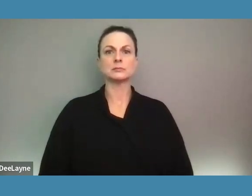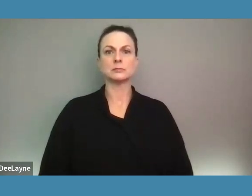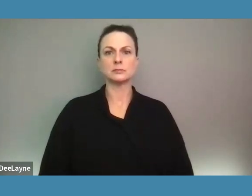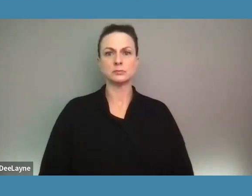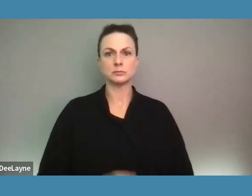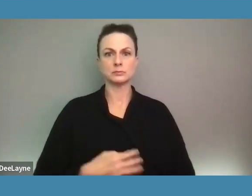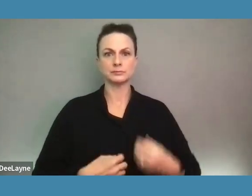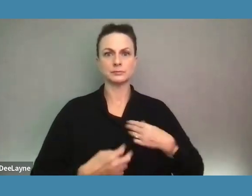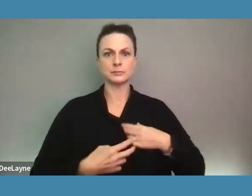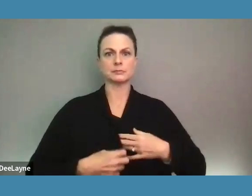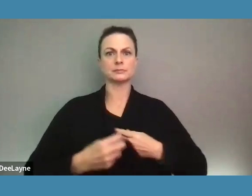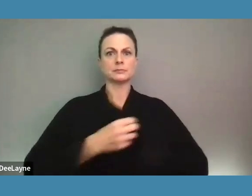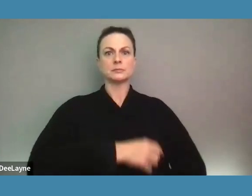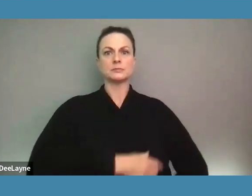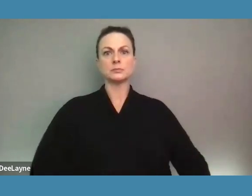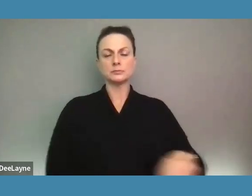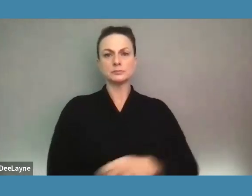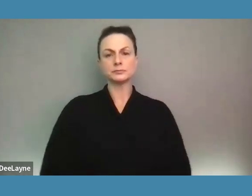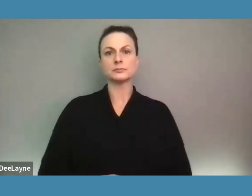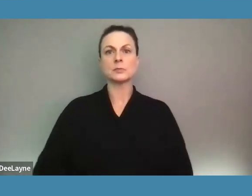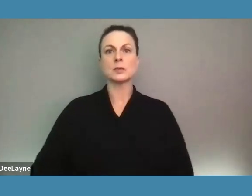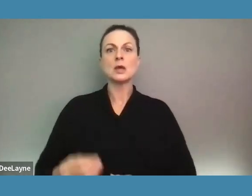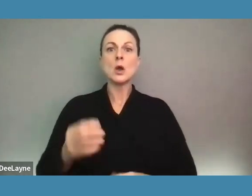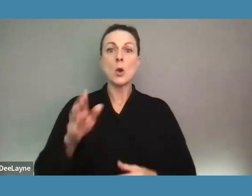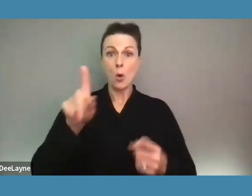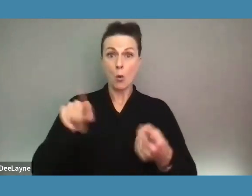So when the election